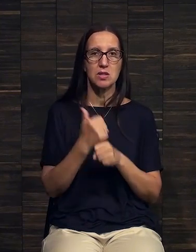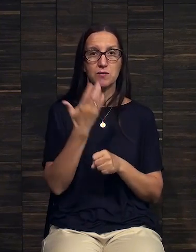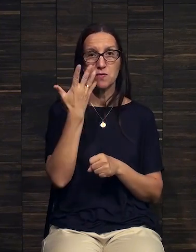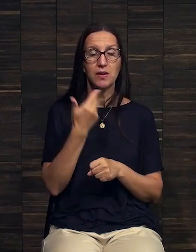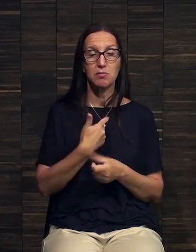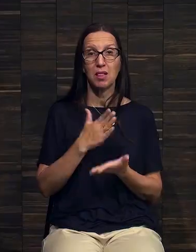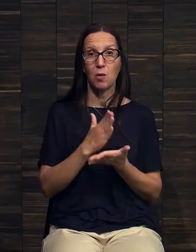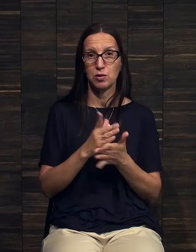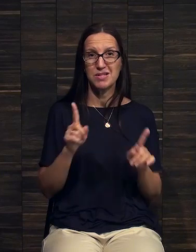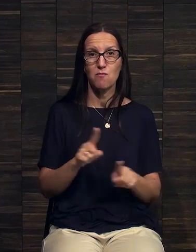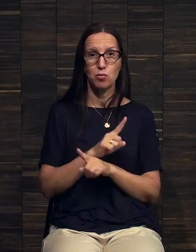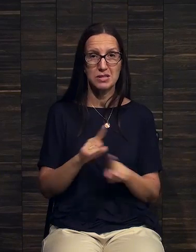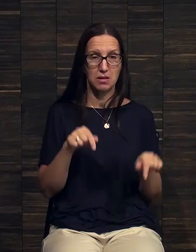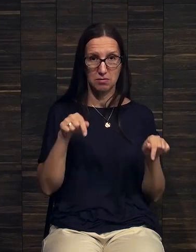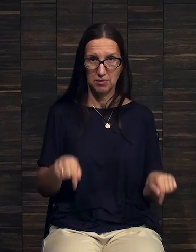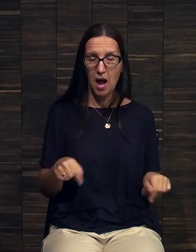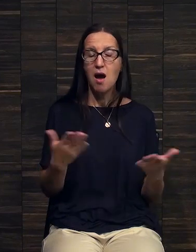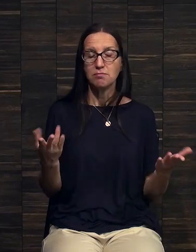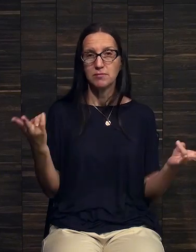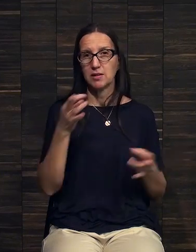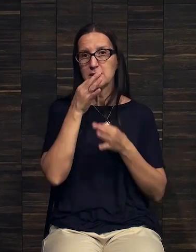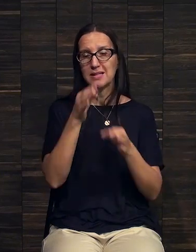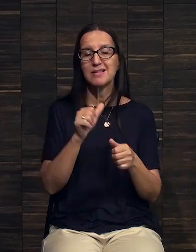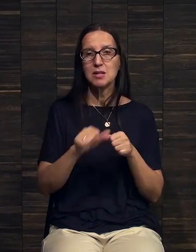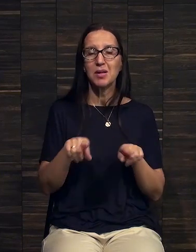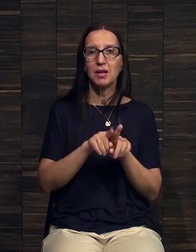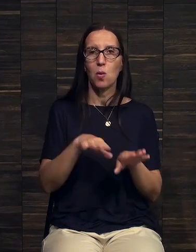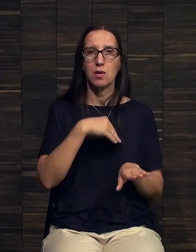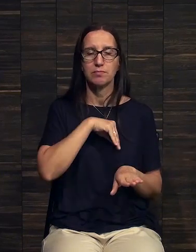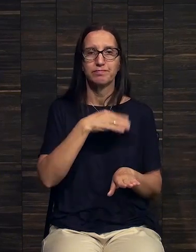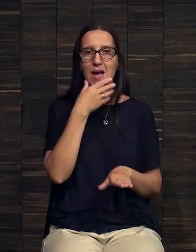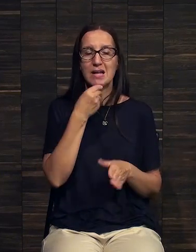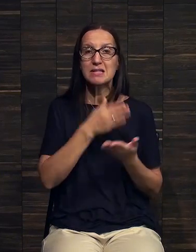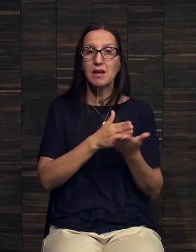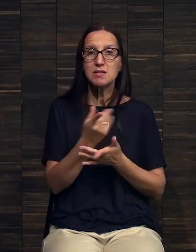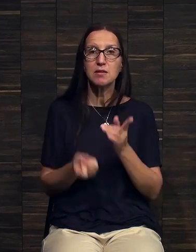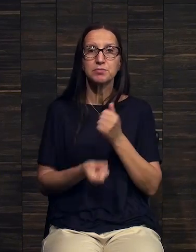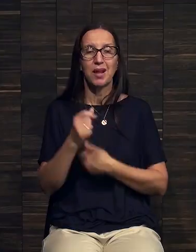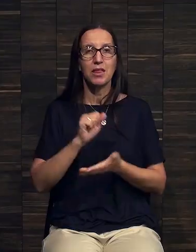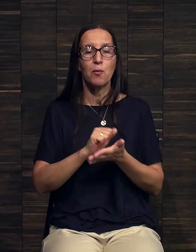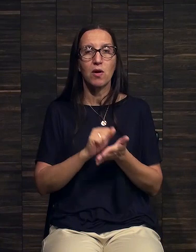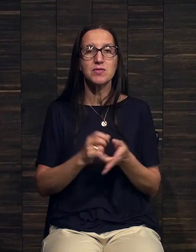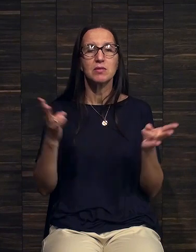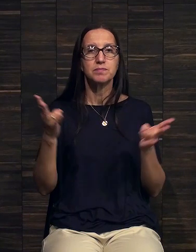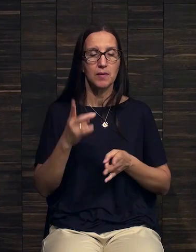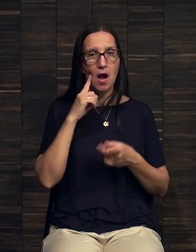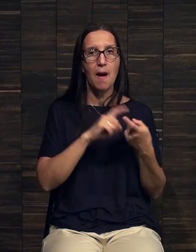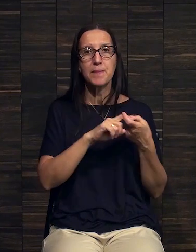these colors, like gray, green colors. We are in a museum, so these